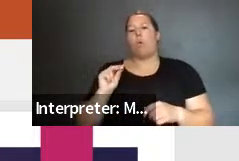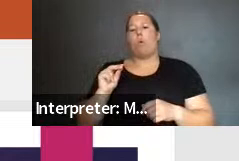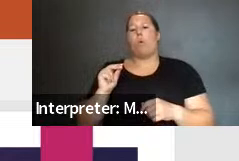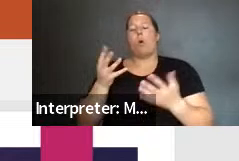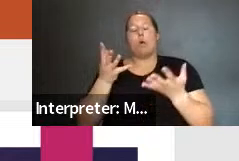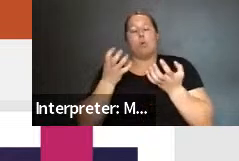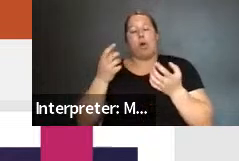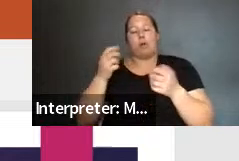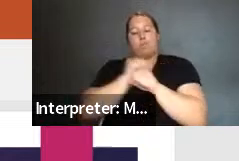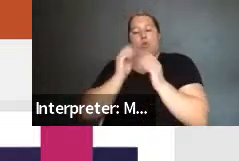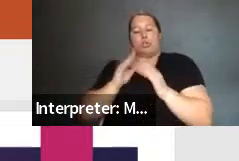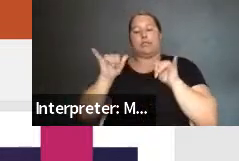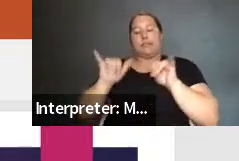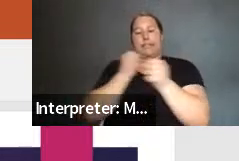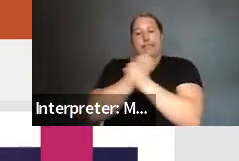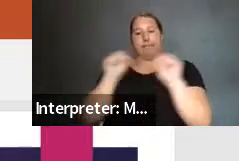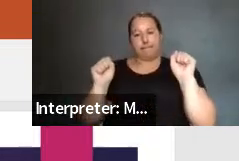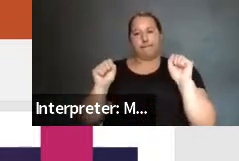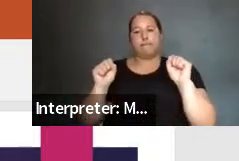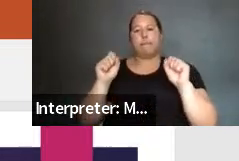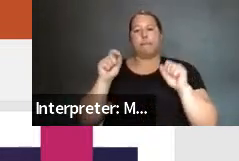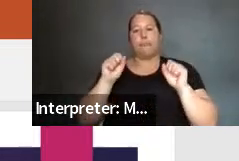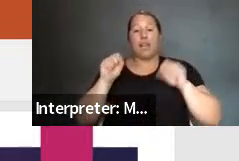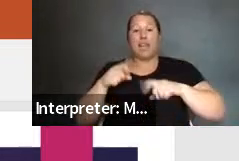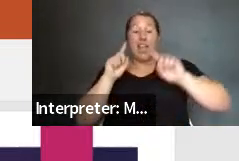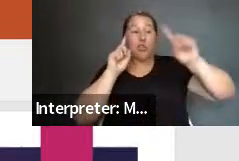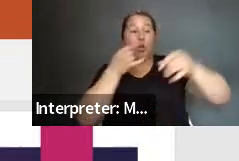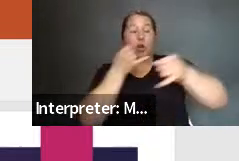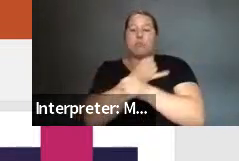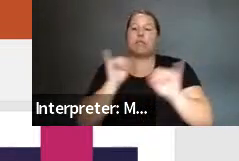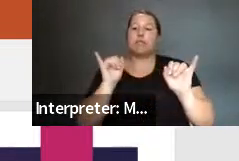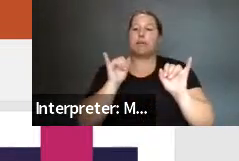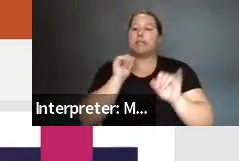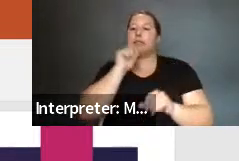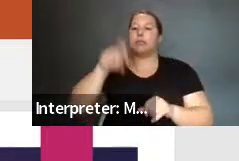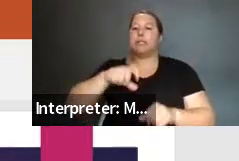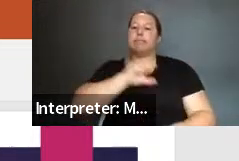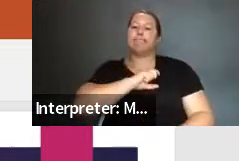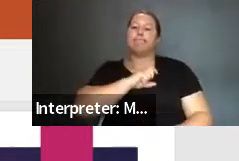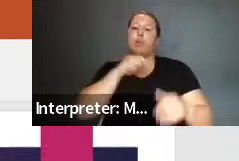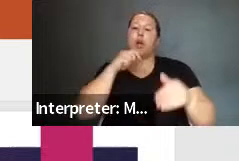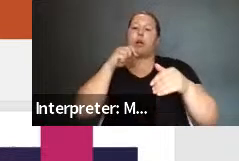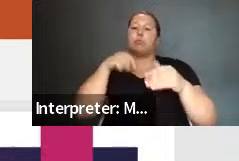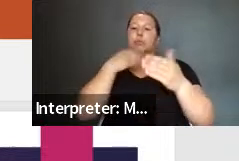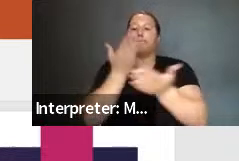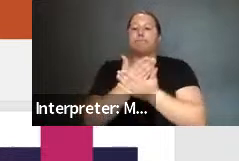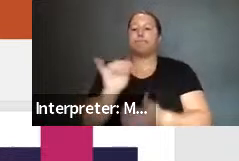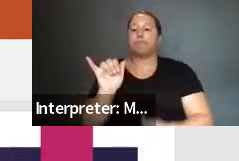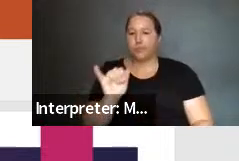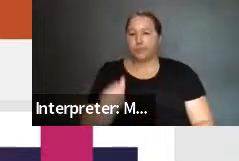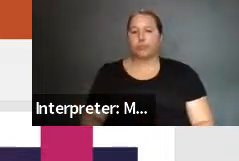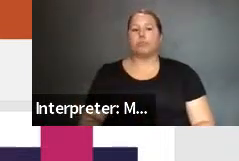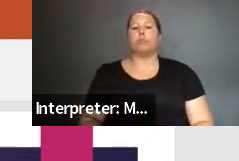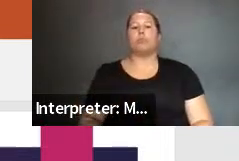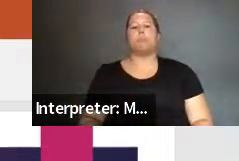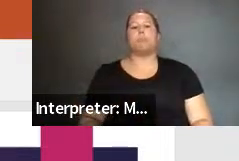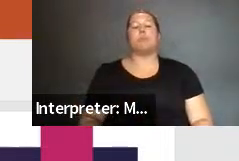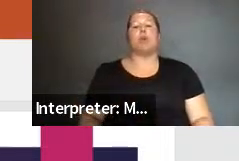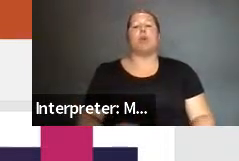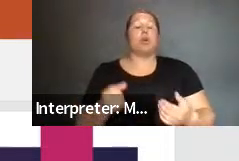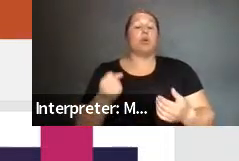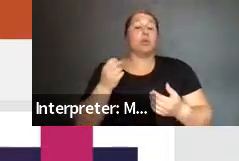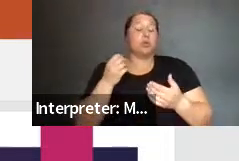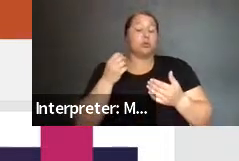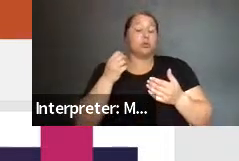for independently. The types of calls that we are currently being dispatched for has been a variety of